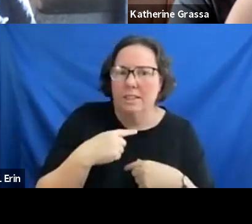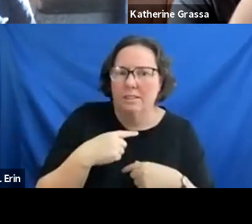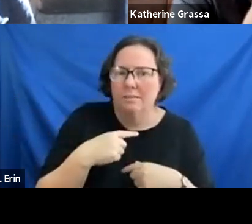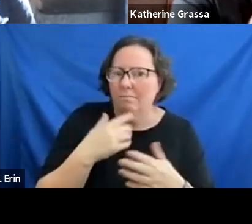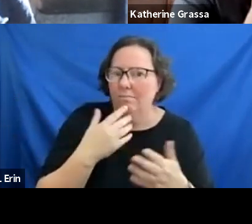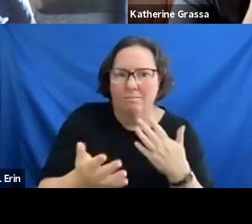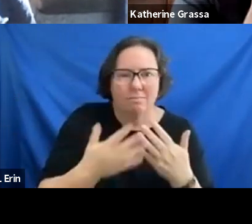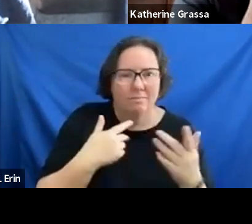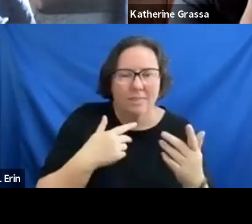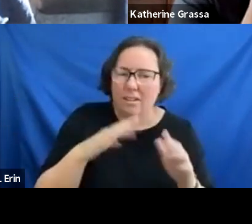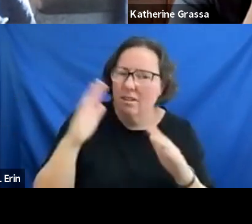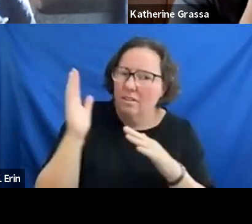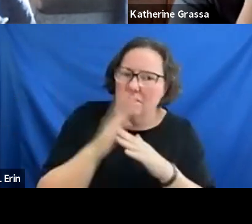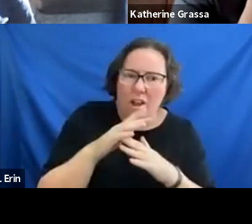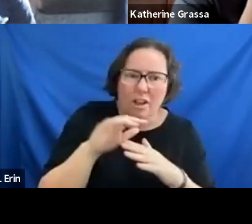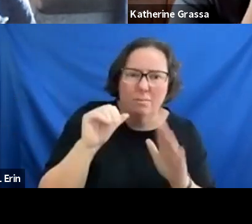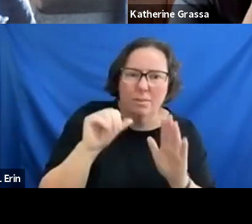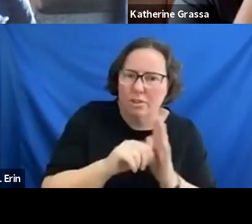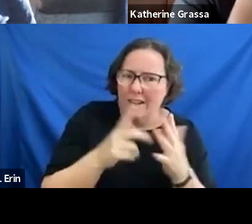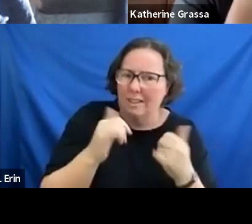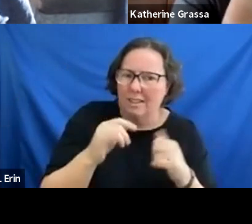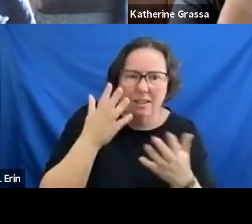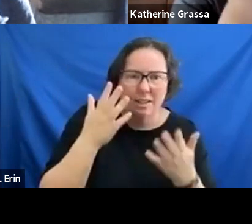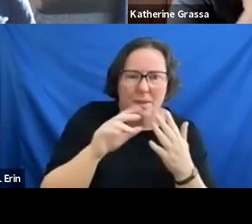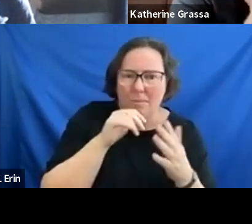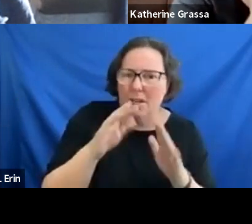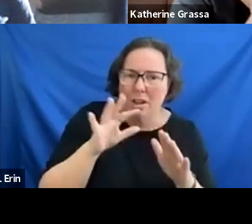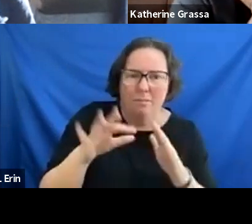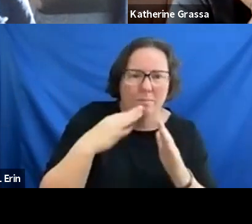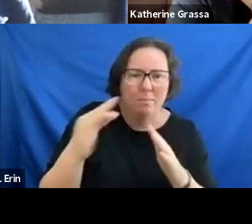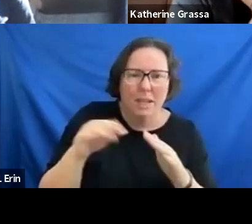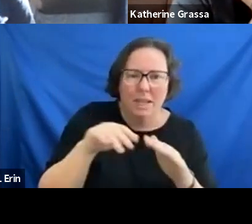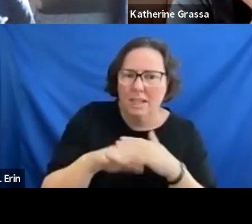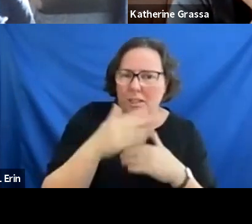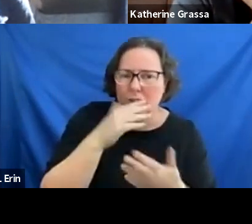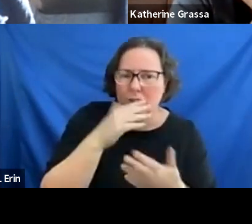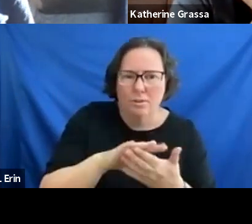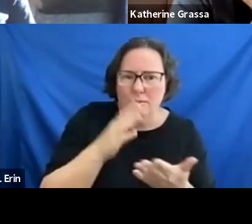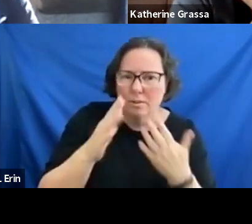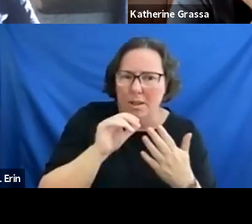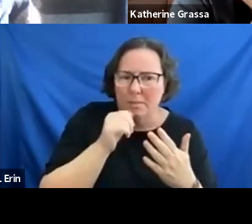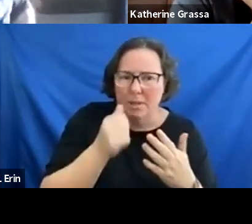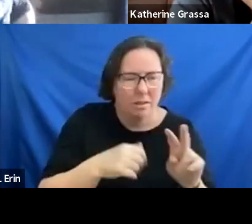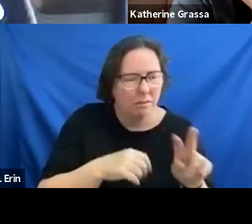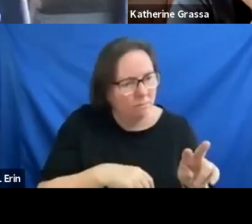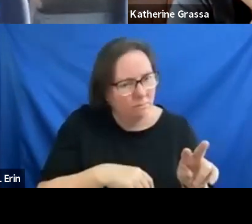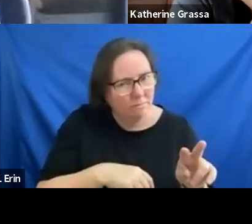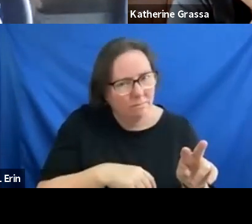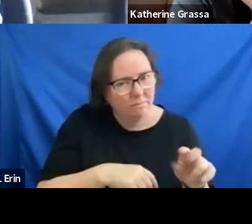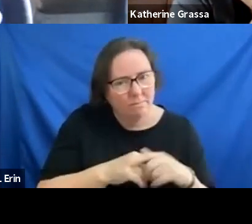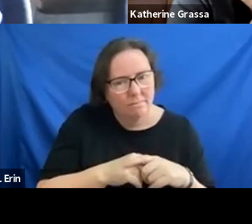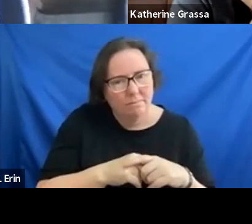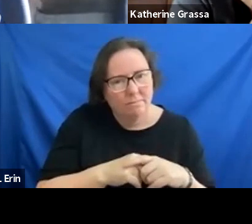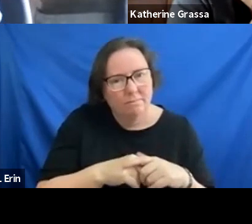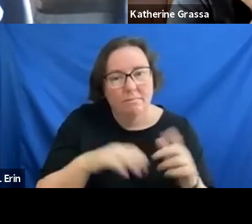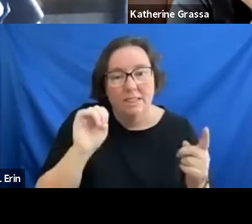Even I keep excellent grade, I won't get into any good schools. Ellie is